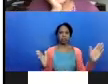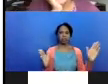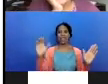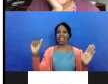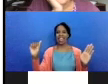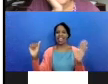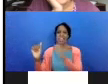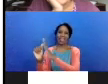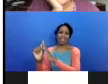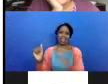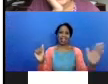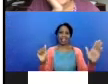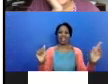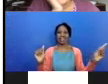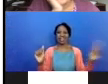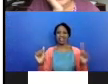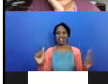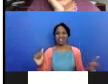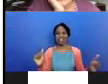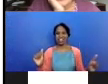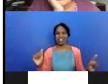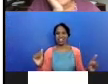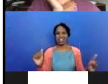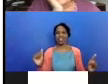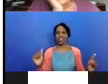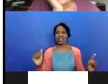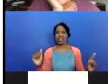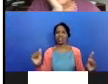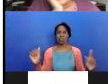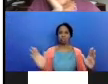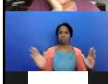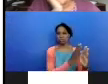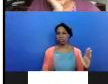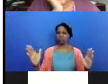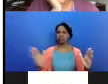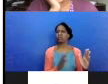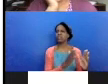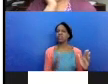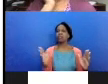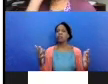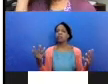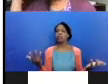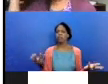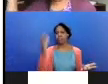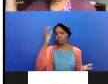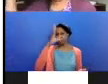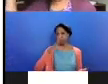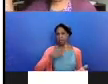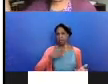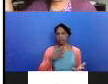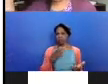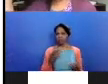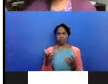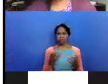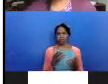Zed, I hear you speak to the survivor, which is fantastic, but do you also use any other tool to assess